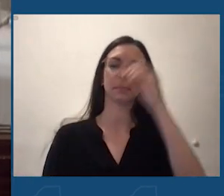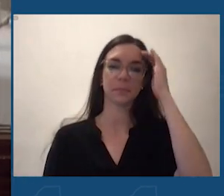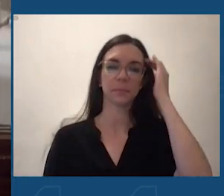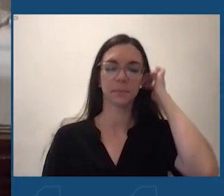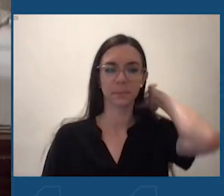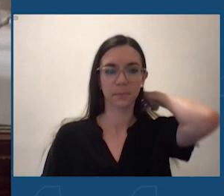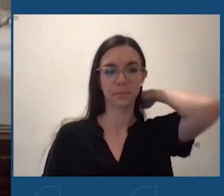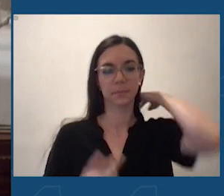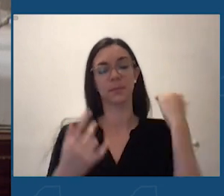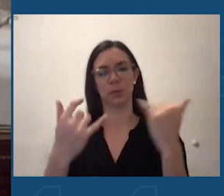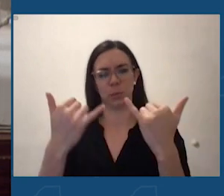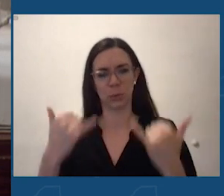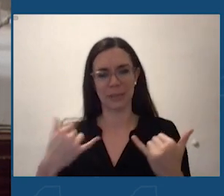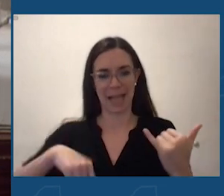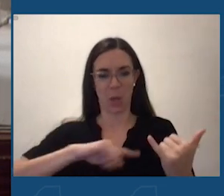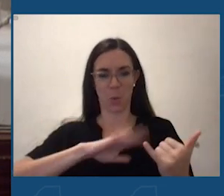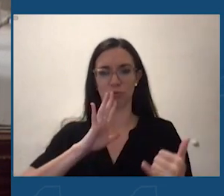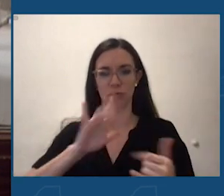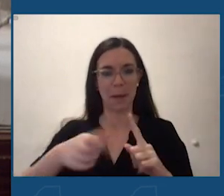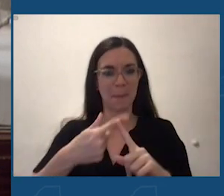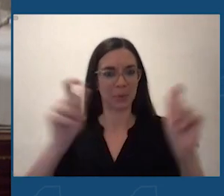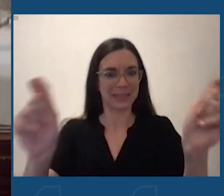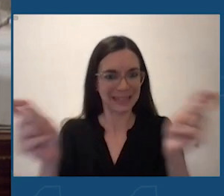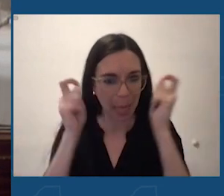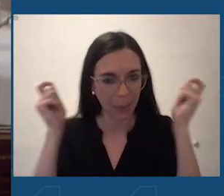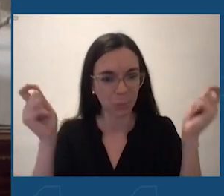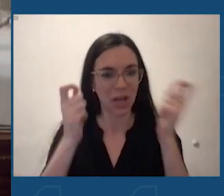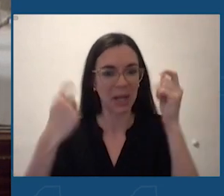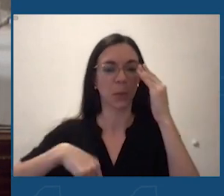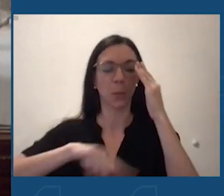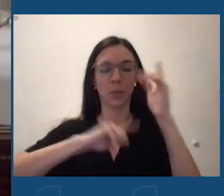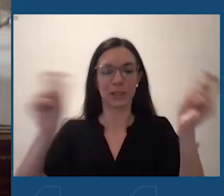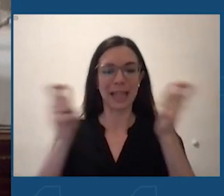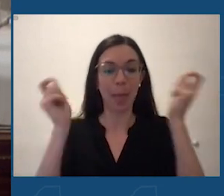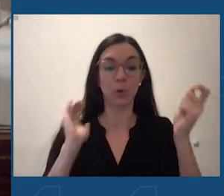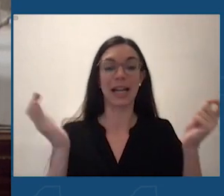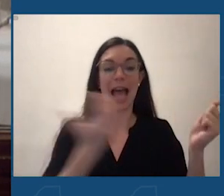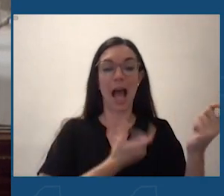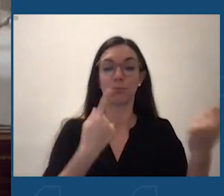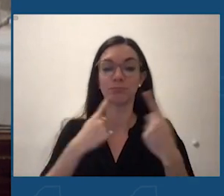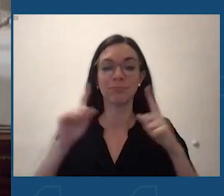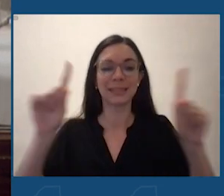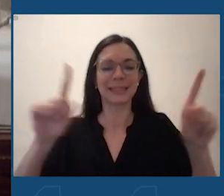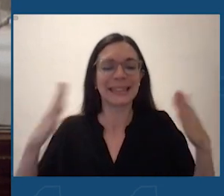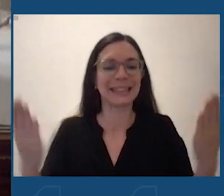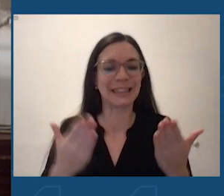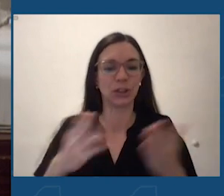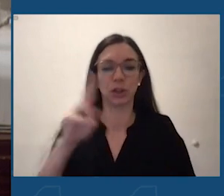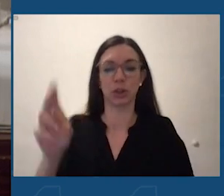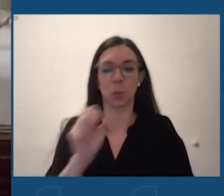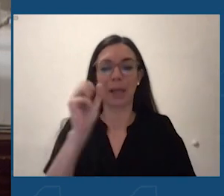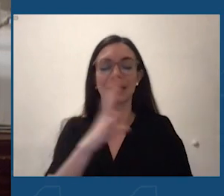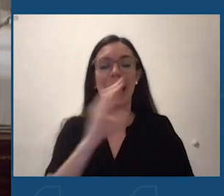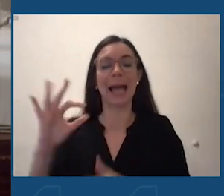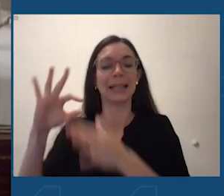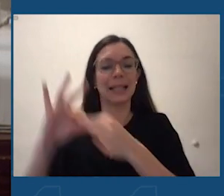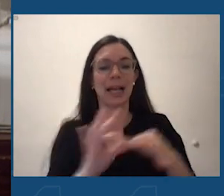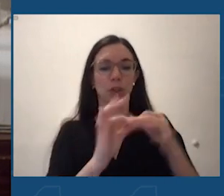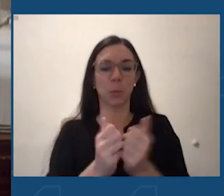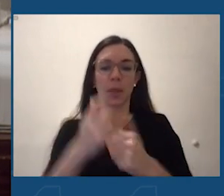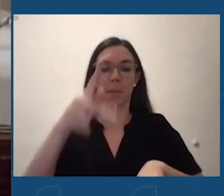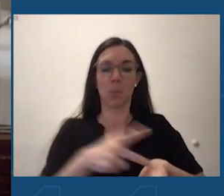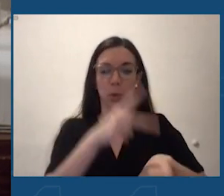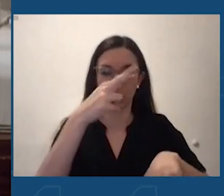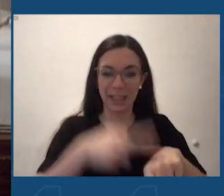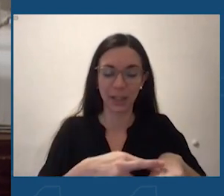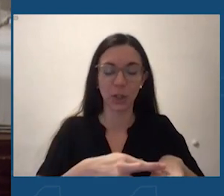But we're gonna talk about celebrating, because we're celebrating our accomplishments here in the United States and that connection to Puerto Rico. So,